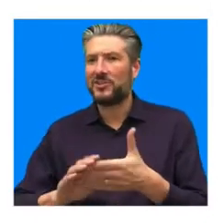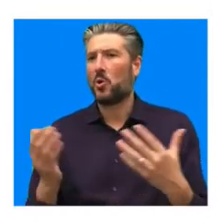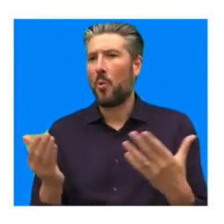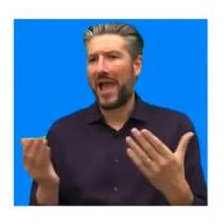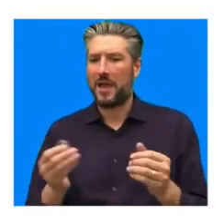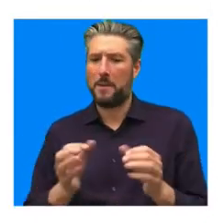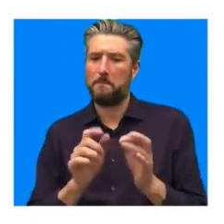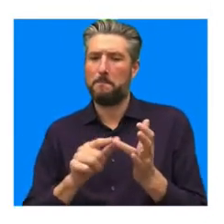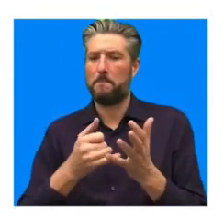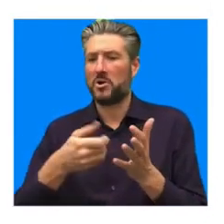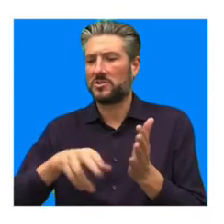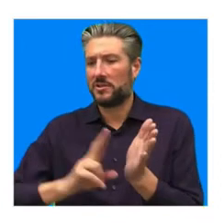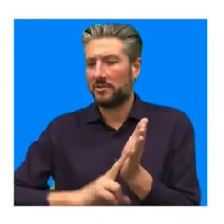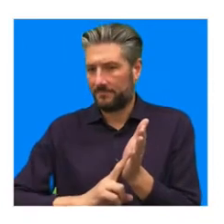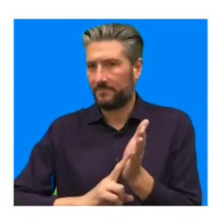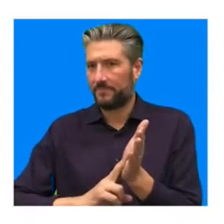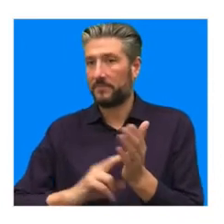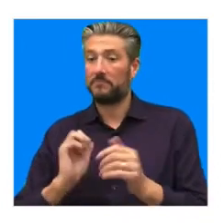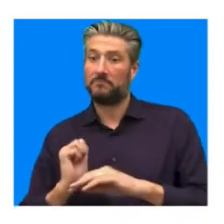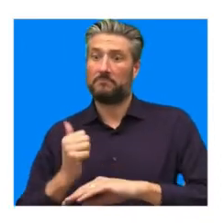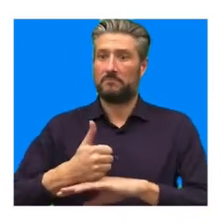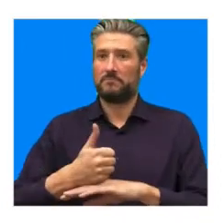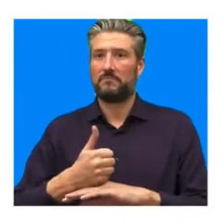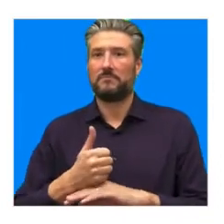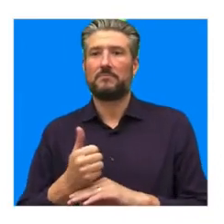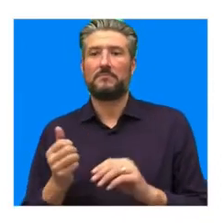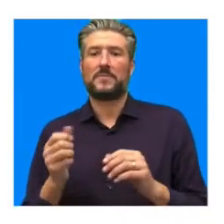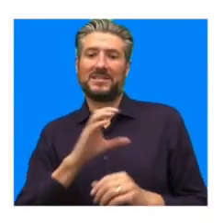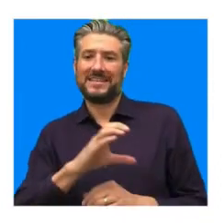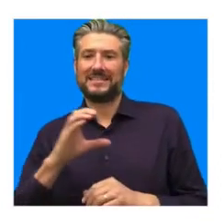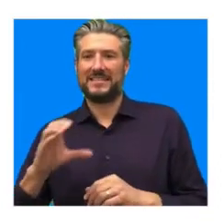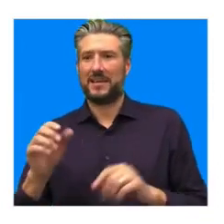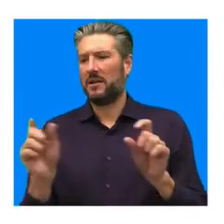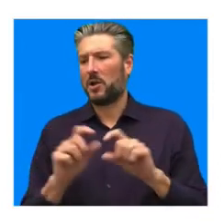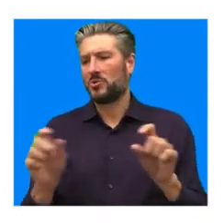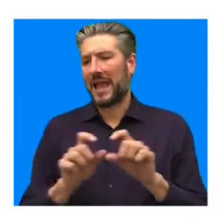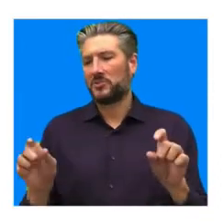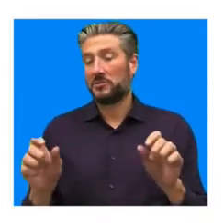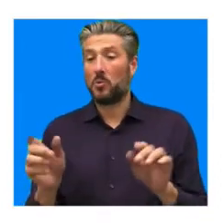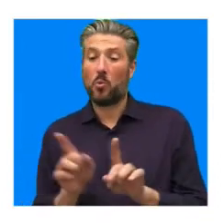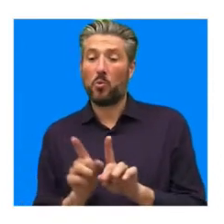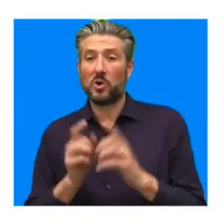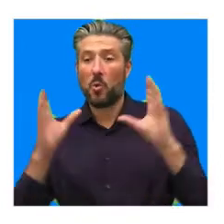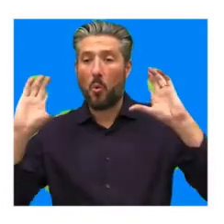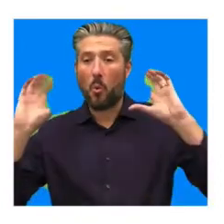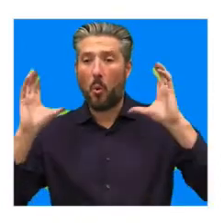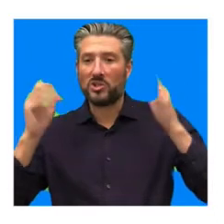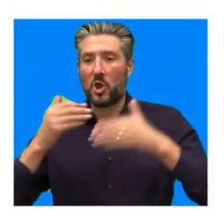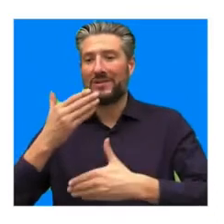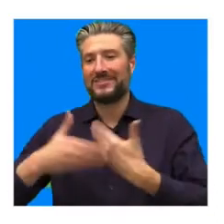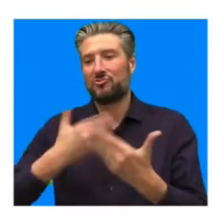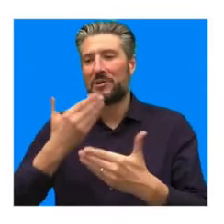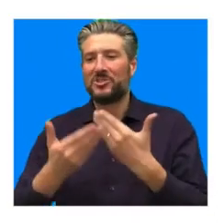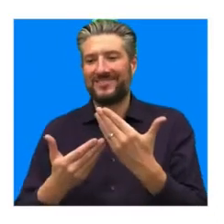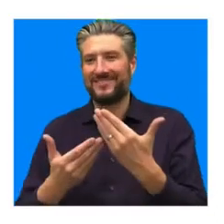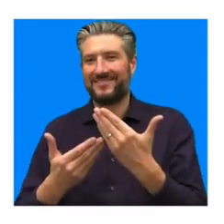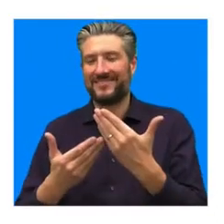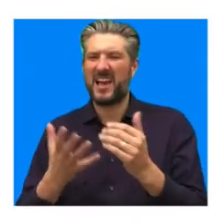in the US, as well as video description, or if you like, audio description or descriptive narration. Take your pick.